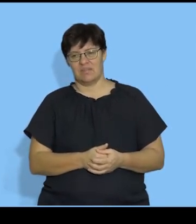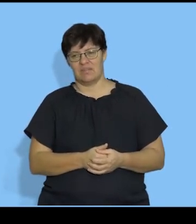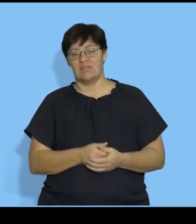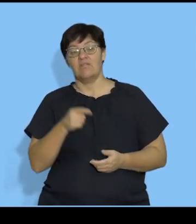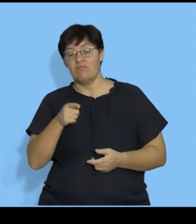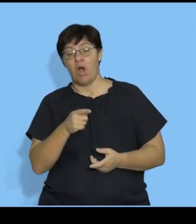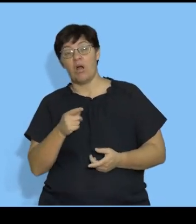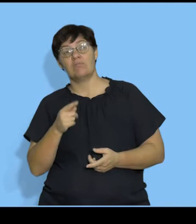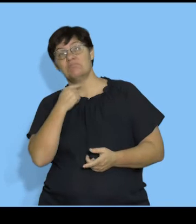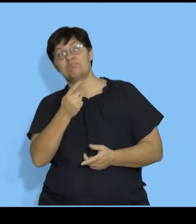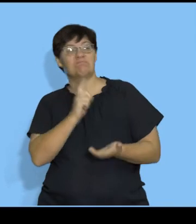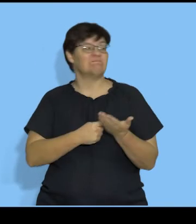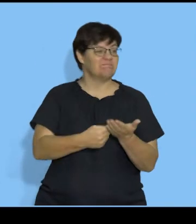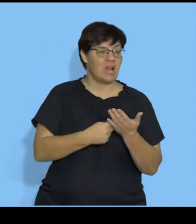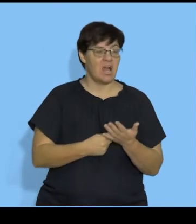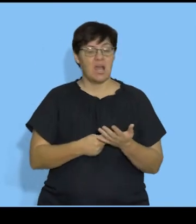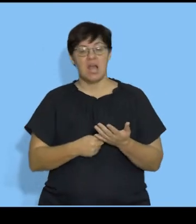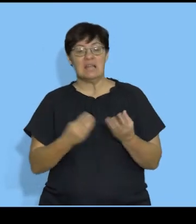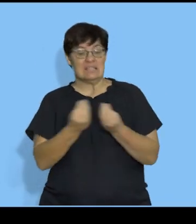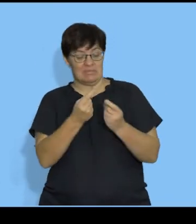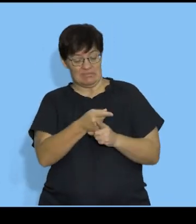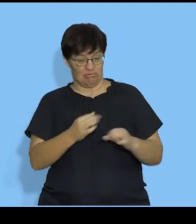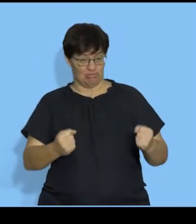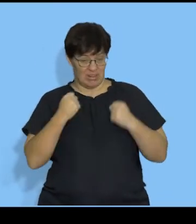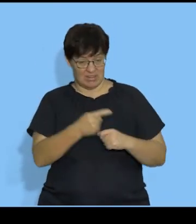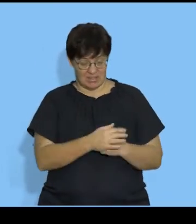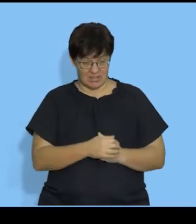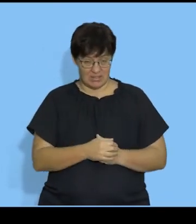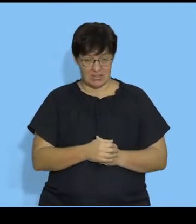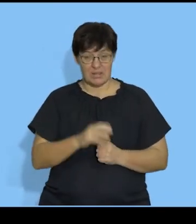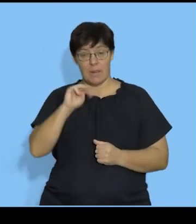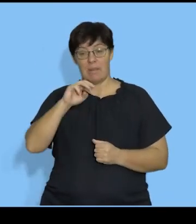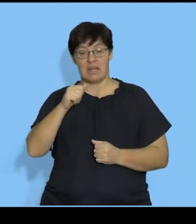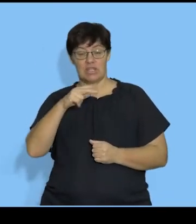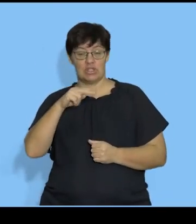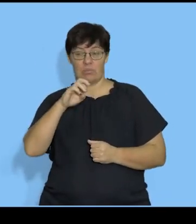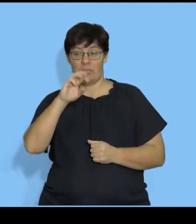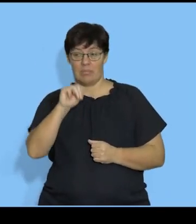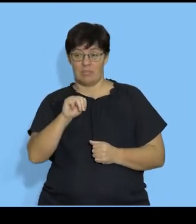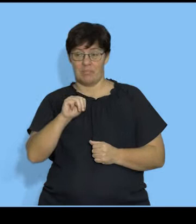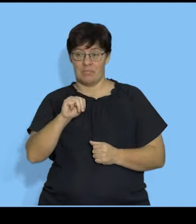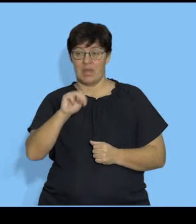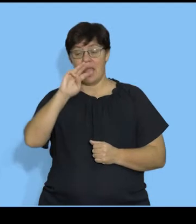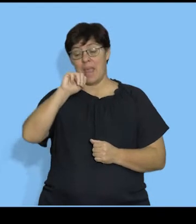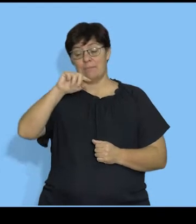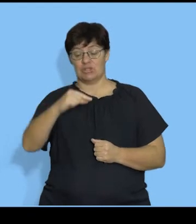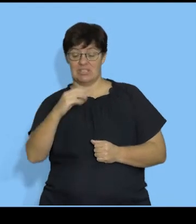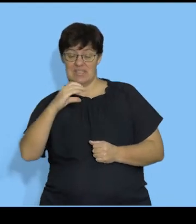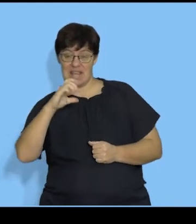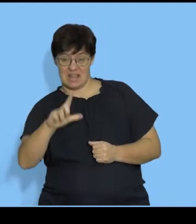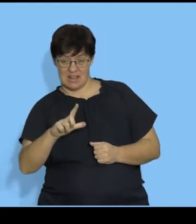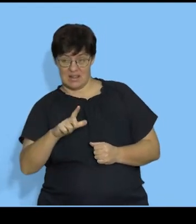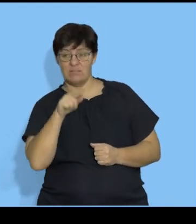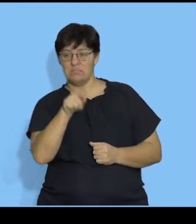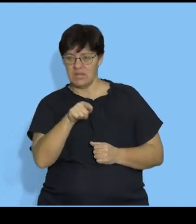substance, so if we have a magnesium chloride, so already here magnesium is magnesium